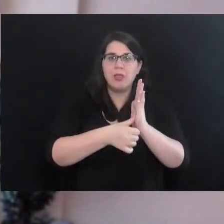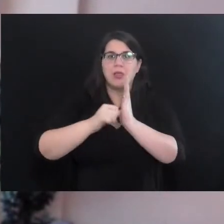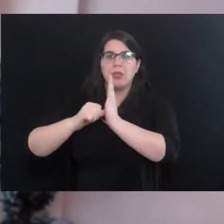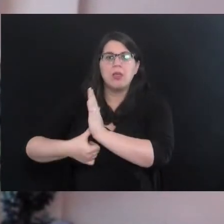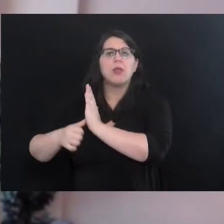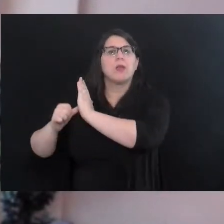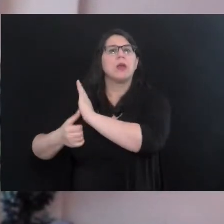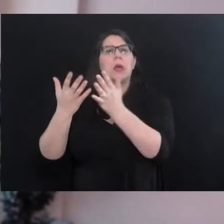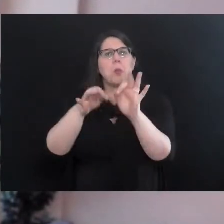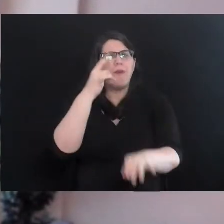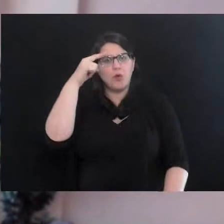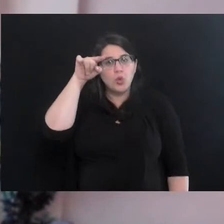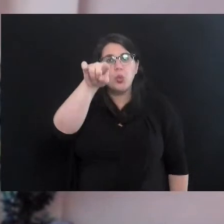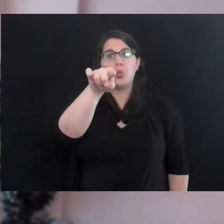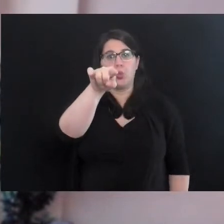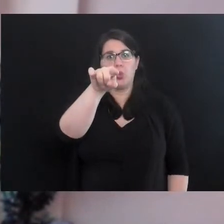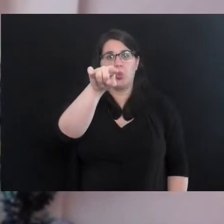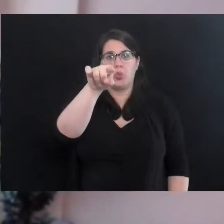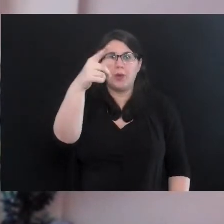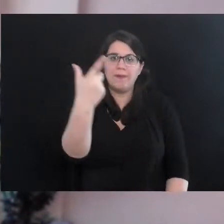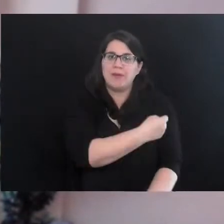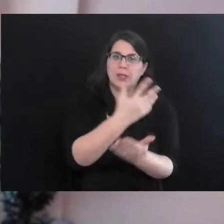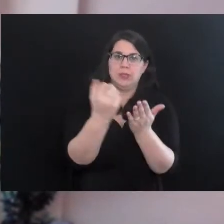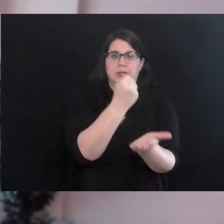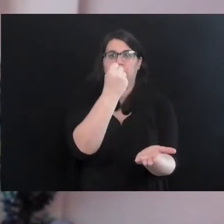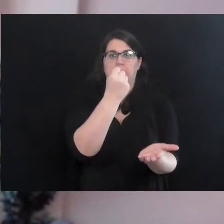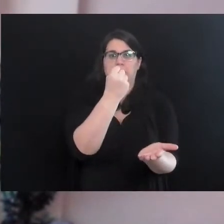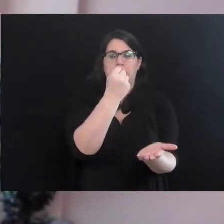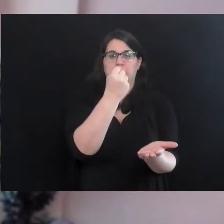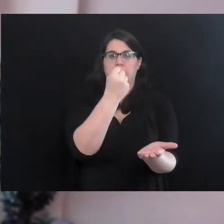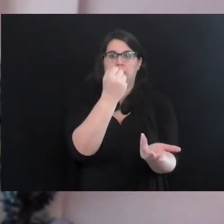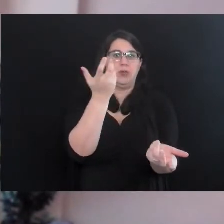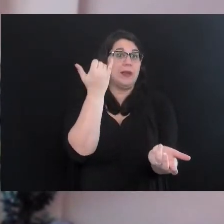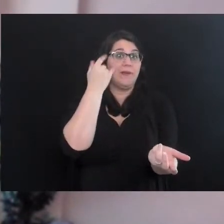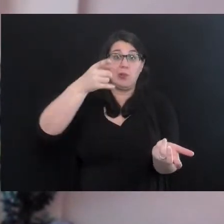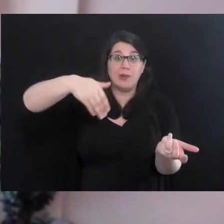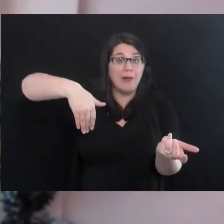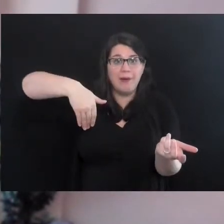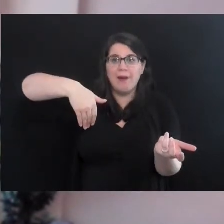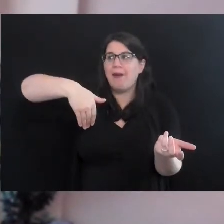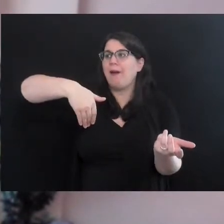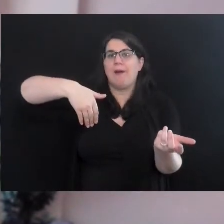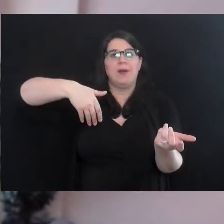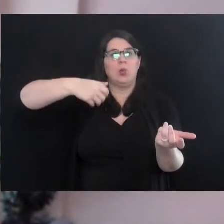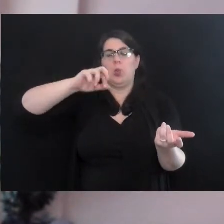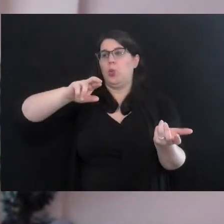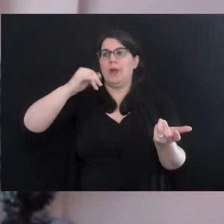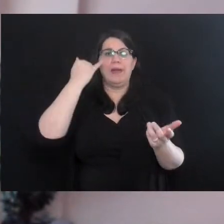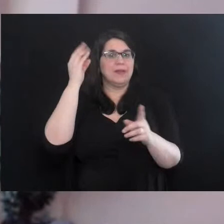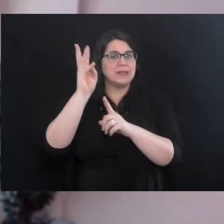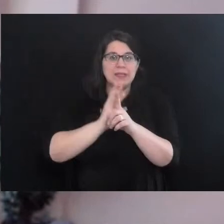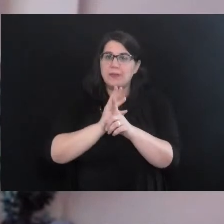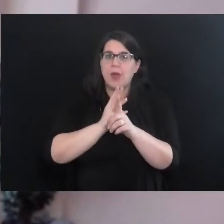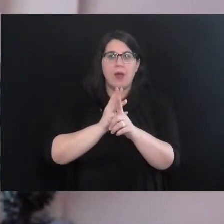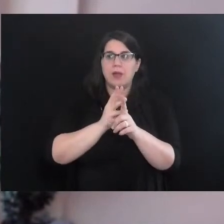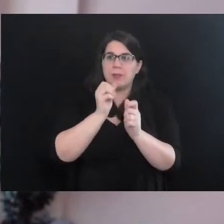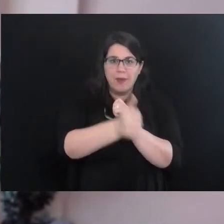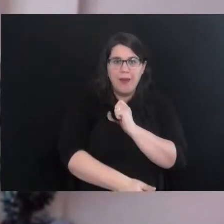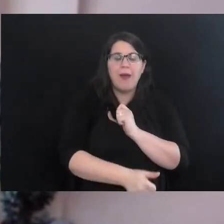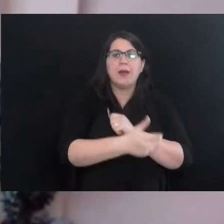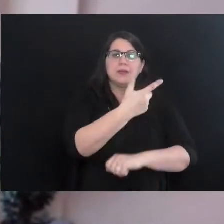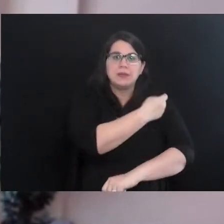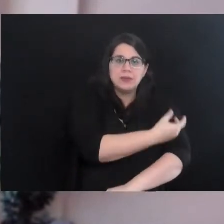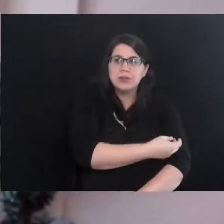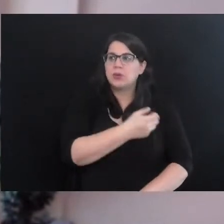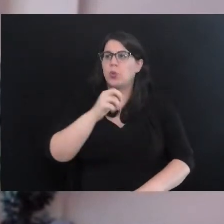you go get vaccinated if you haven't been, and if you have been vaccinated over 6 months ago with Pfizer, Moderna, or 2